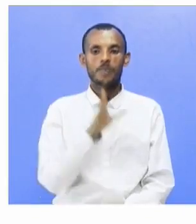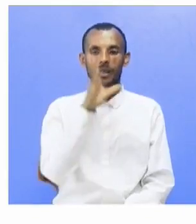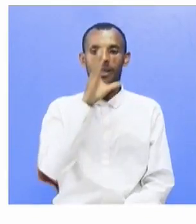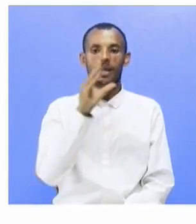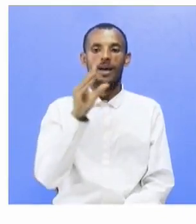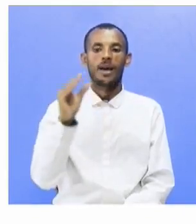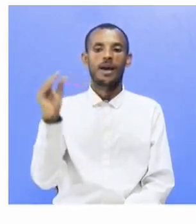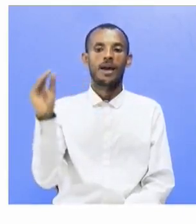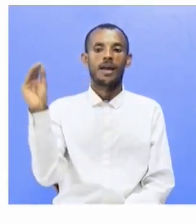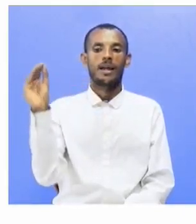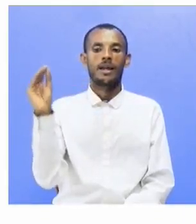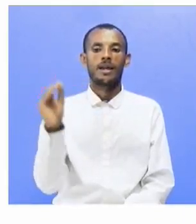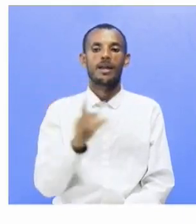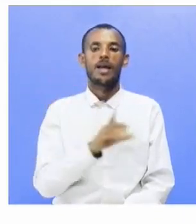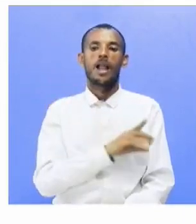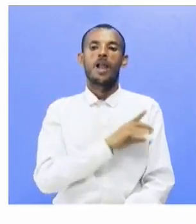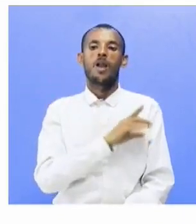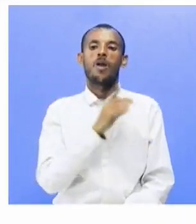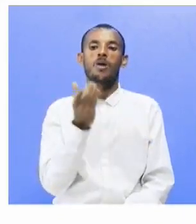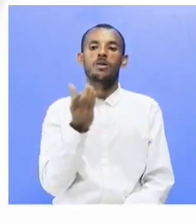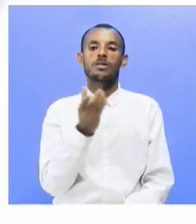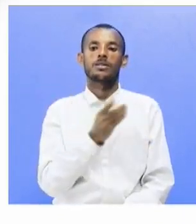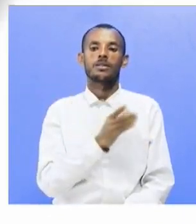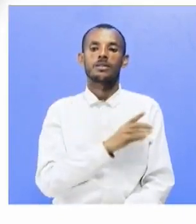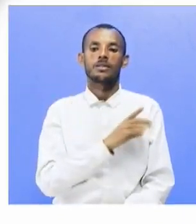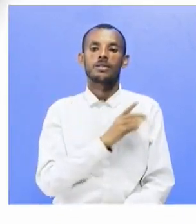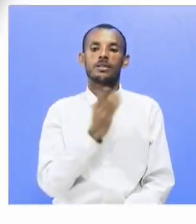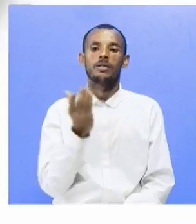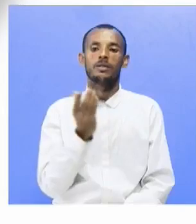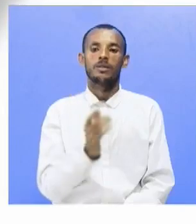and loss